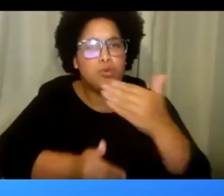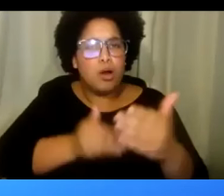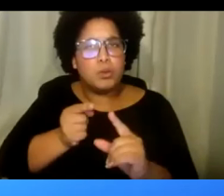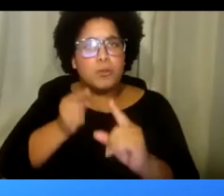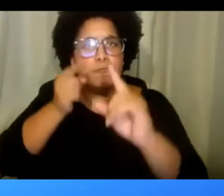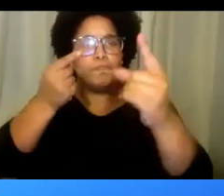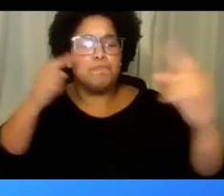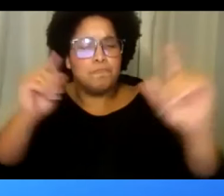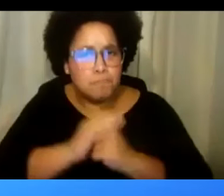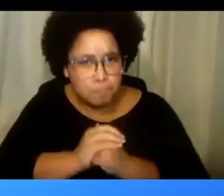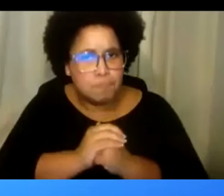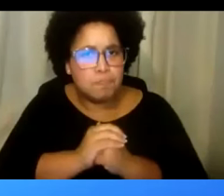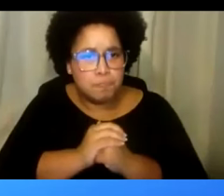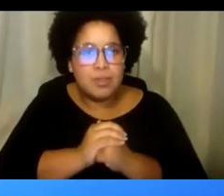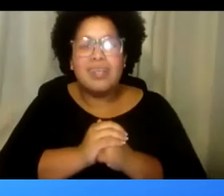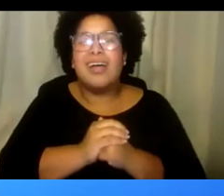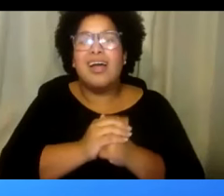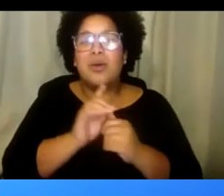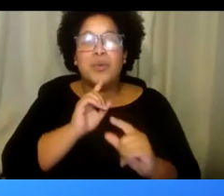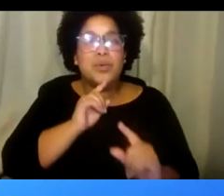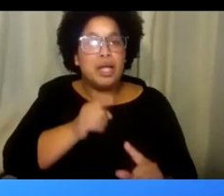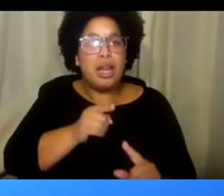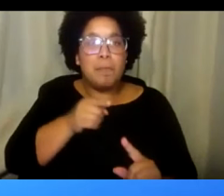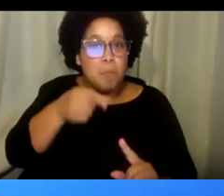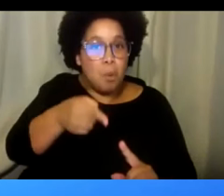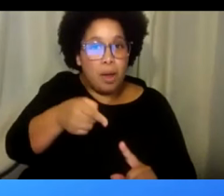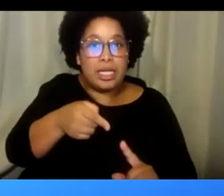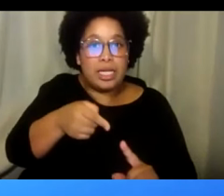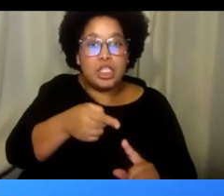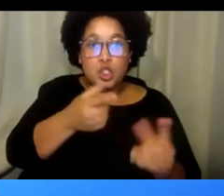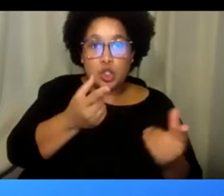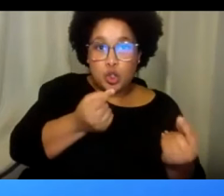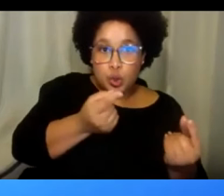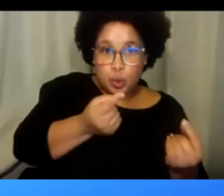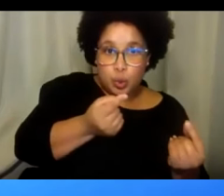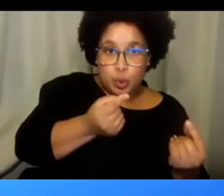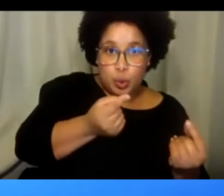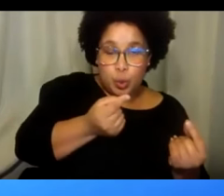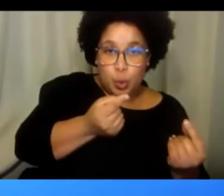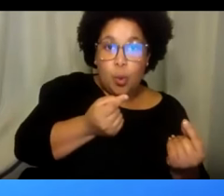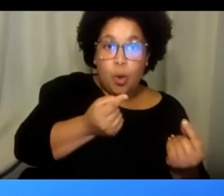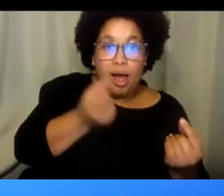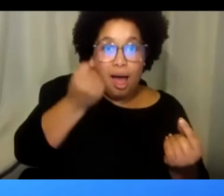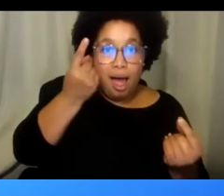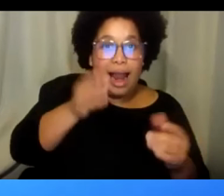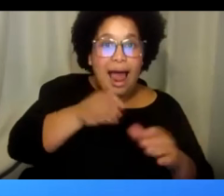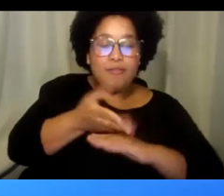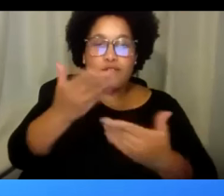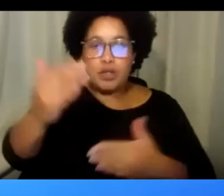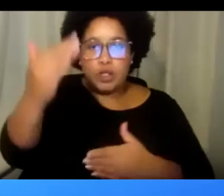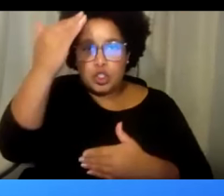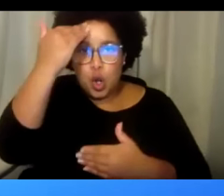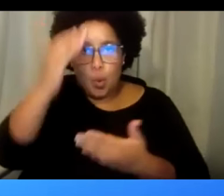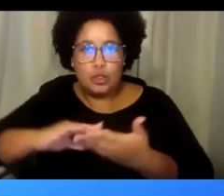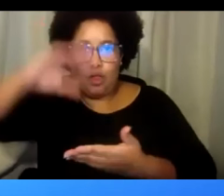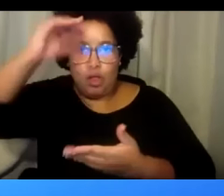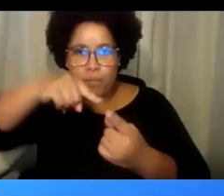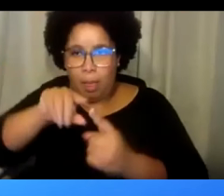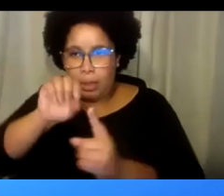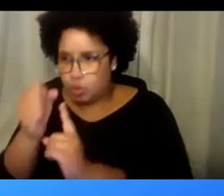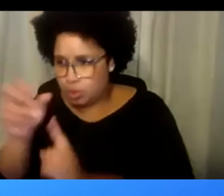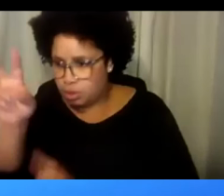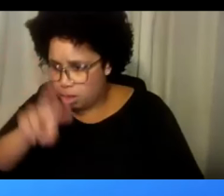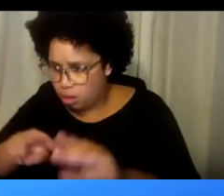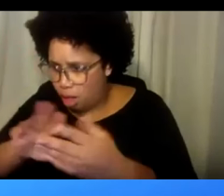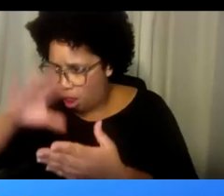is about what to do based on what was learned. It's basically the action plan. In the example shown, Jamie and her